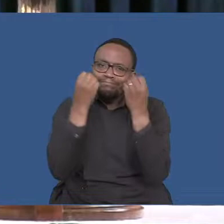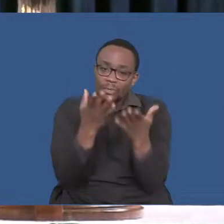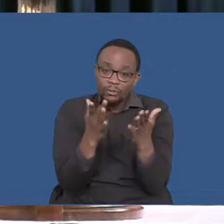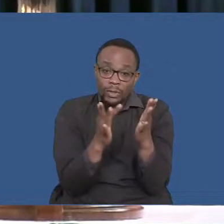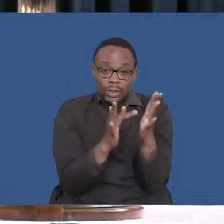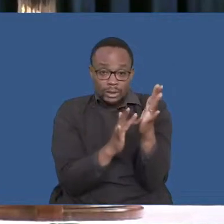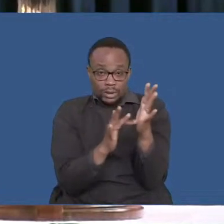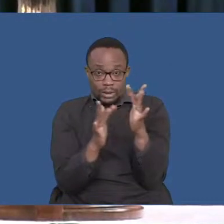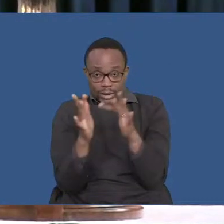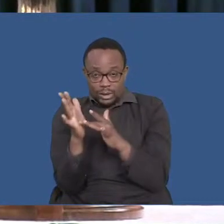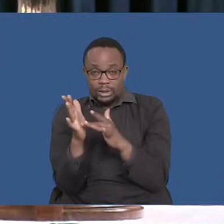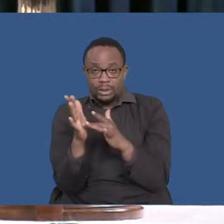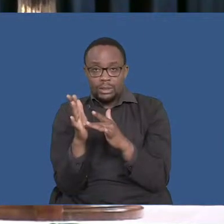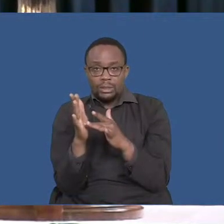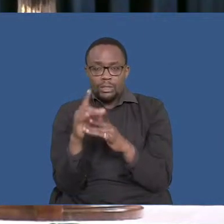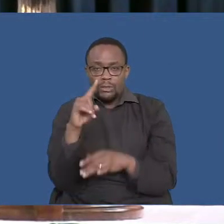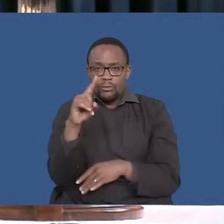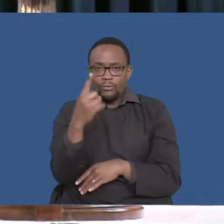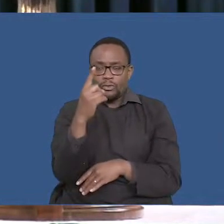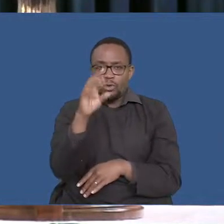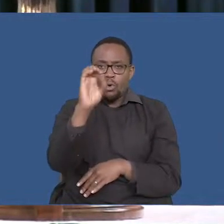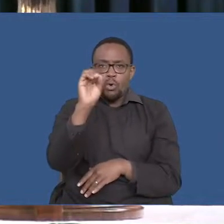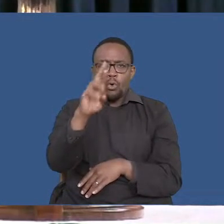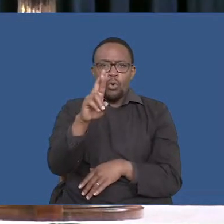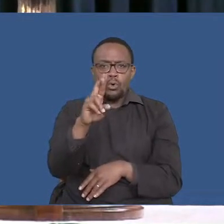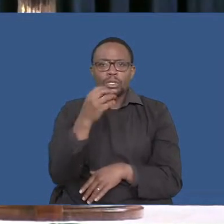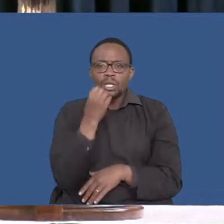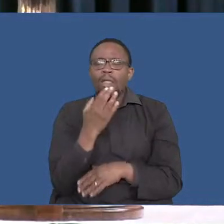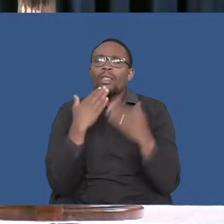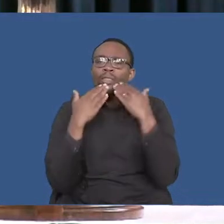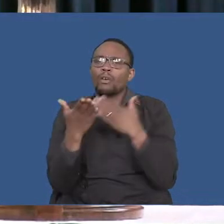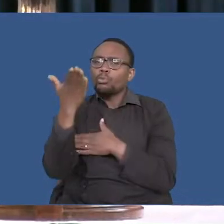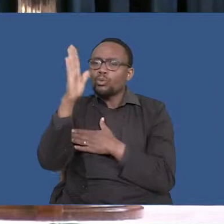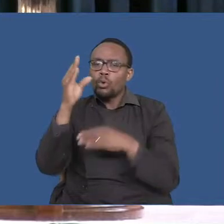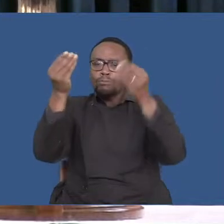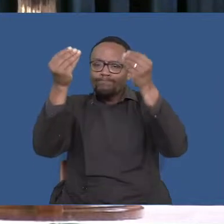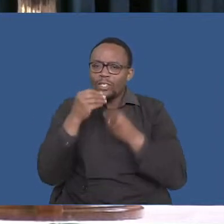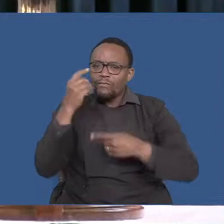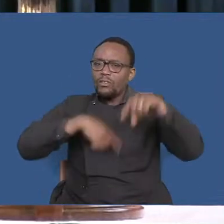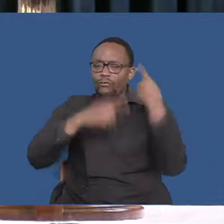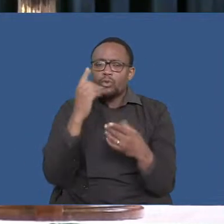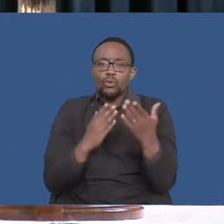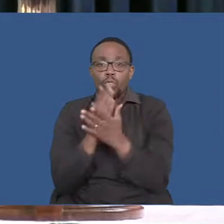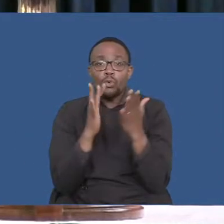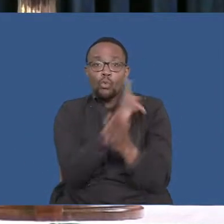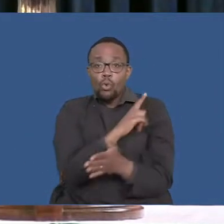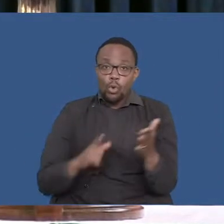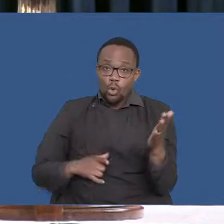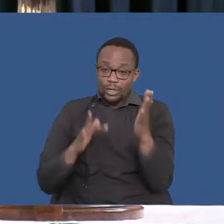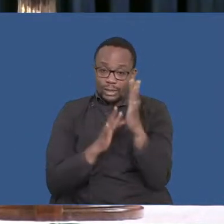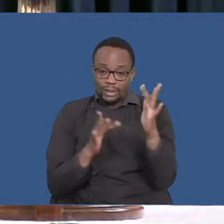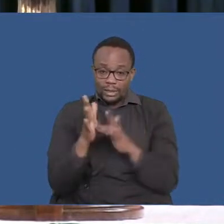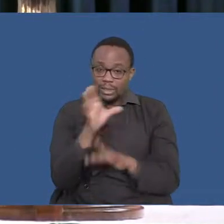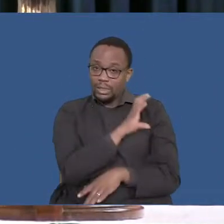Jesus actually, Paul spoke to first to the Corinthians, and he told them, thanks be to God who gives us victory through our Lord Jesus Christ. The reality